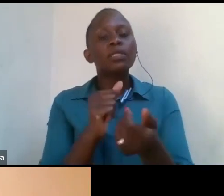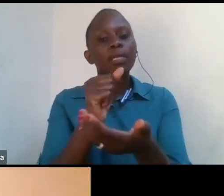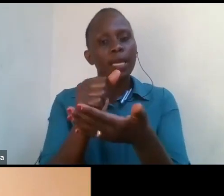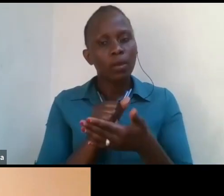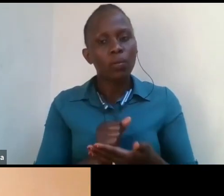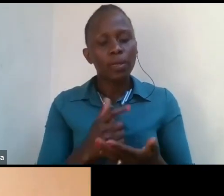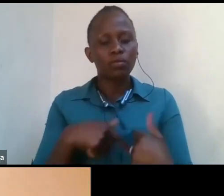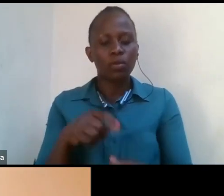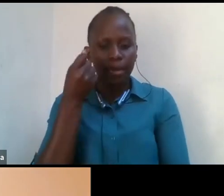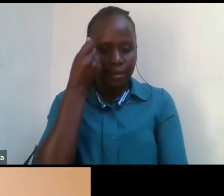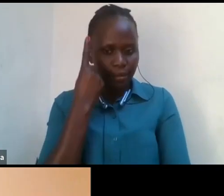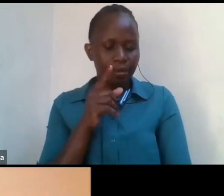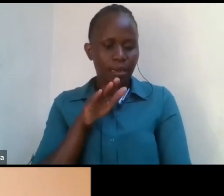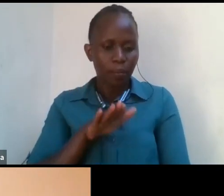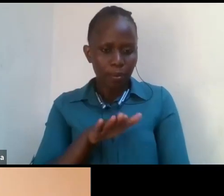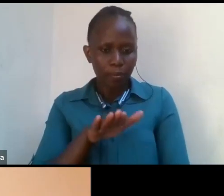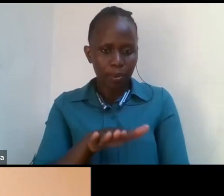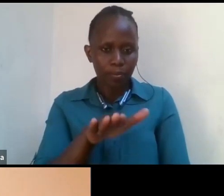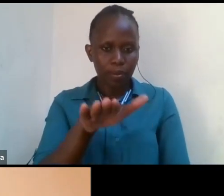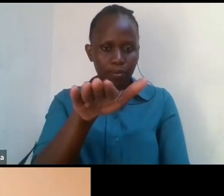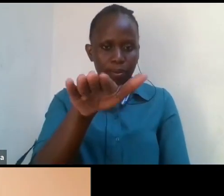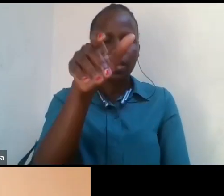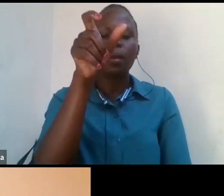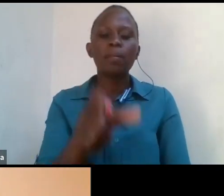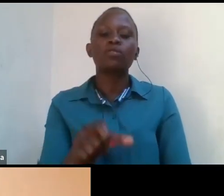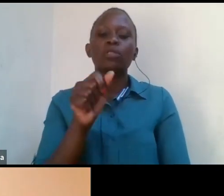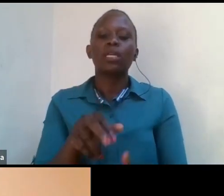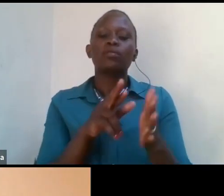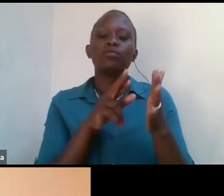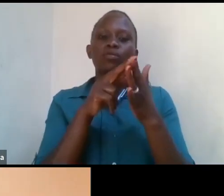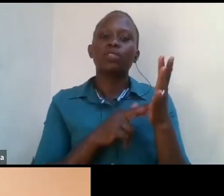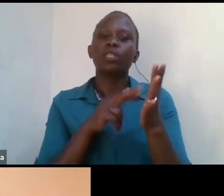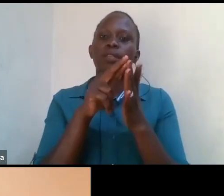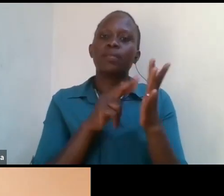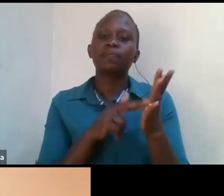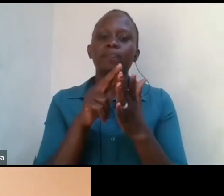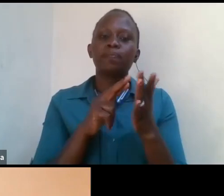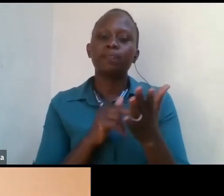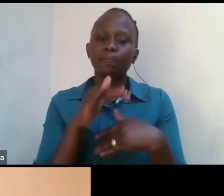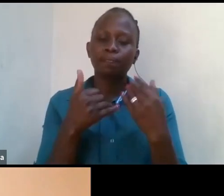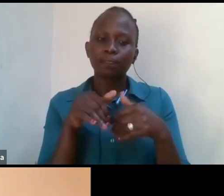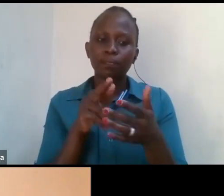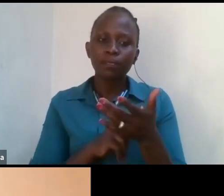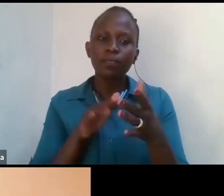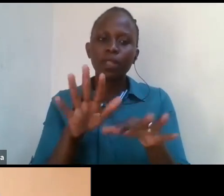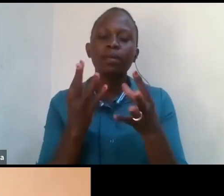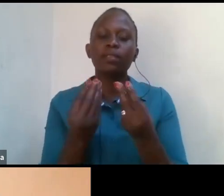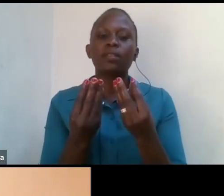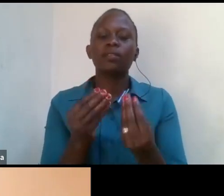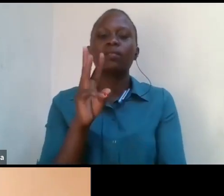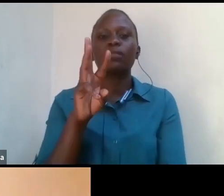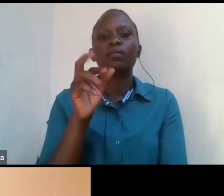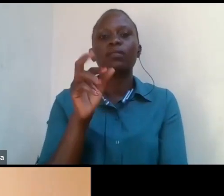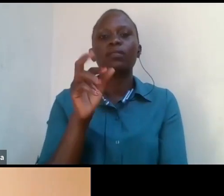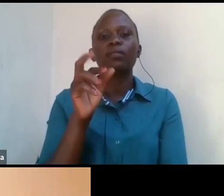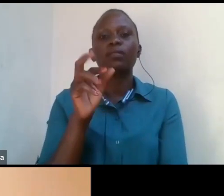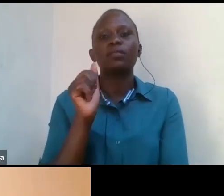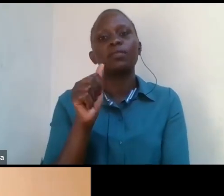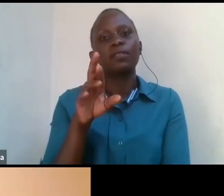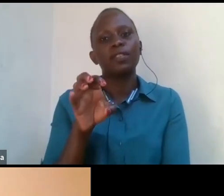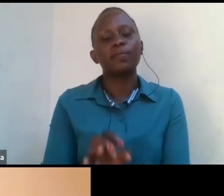process that someone would need to register the intellectual property within their software? Let's start with software first and foremost. What kind